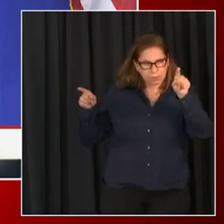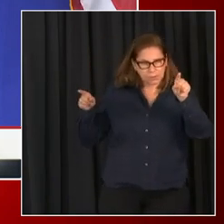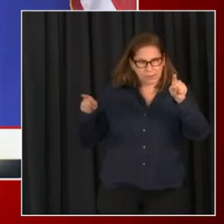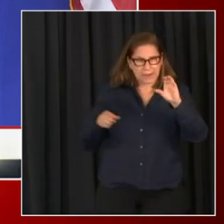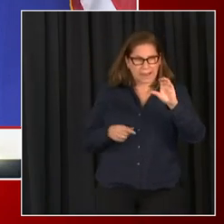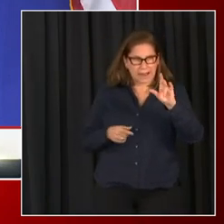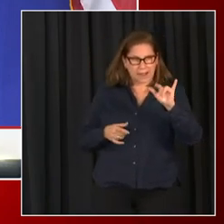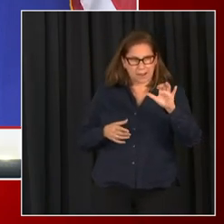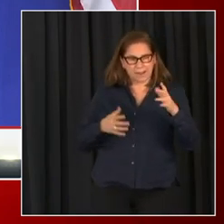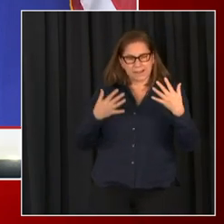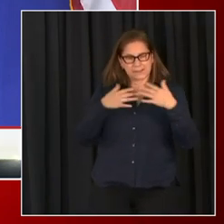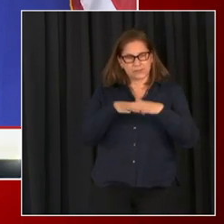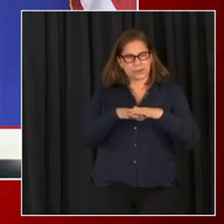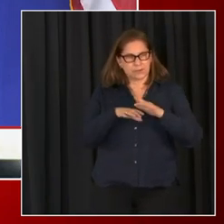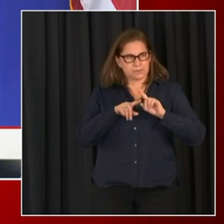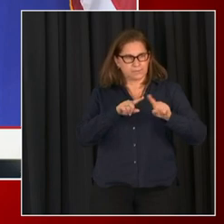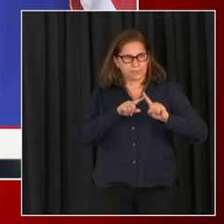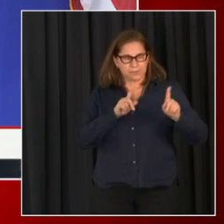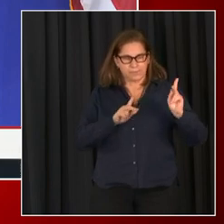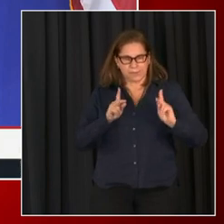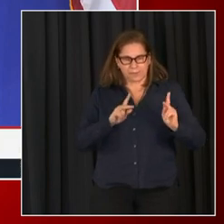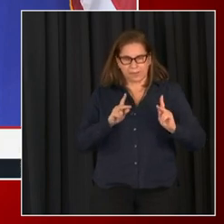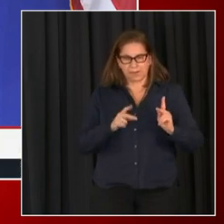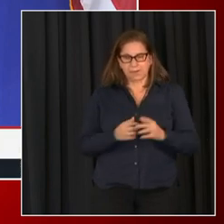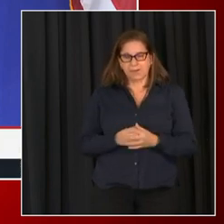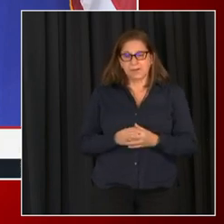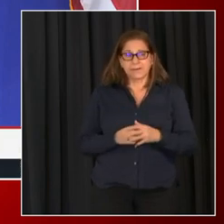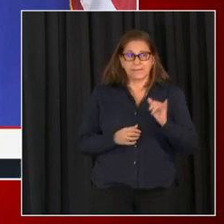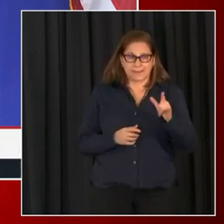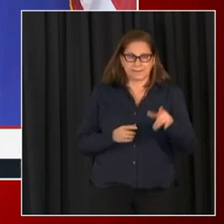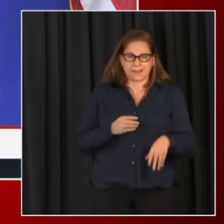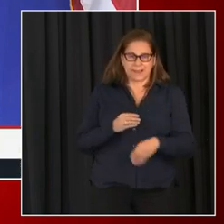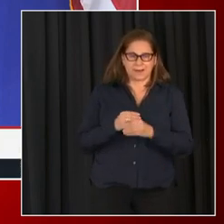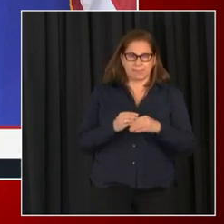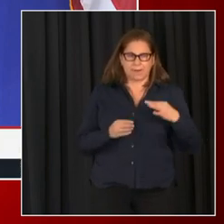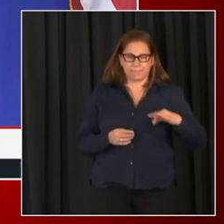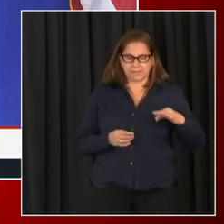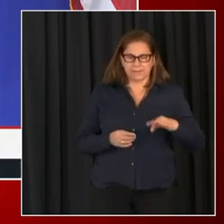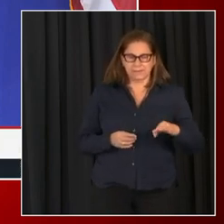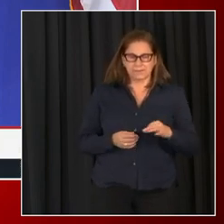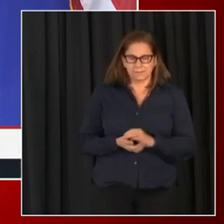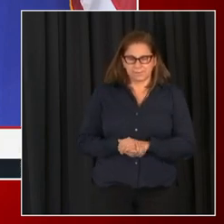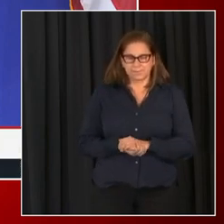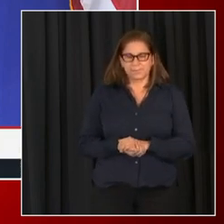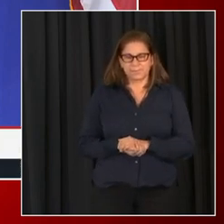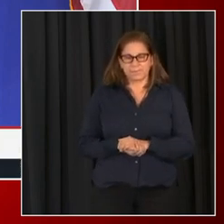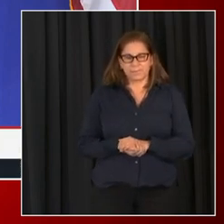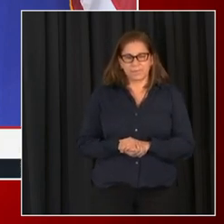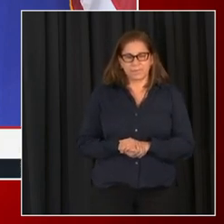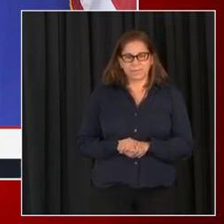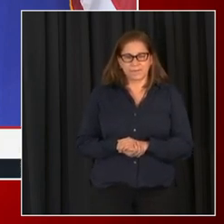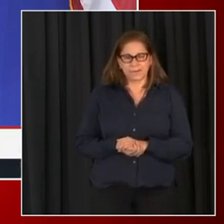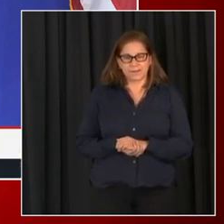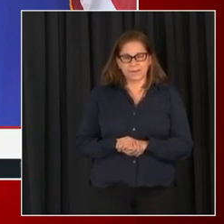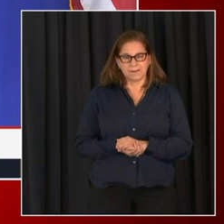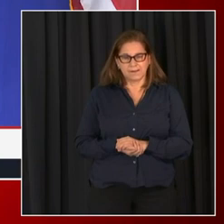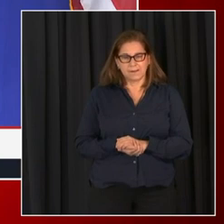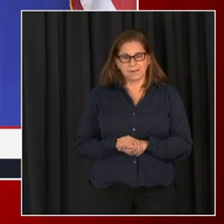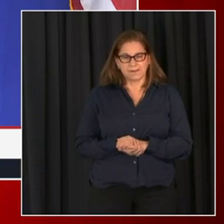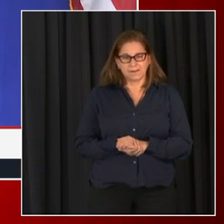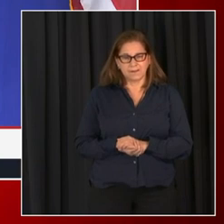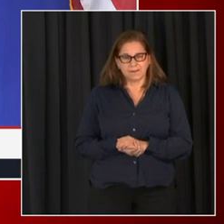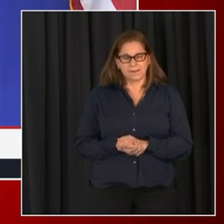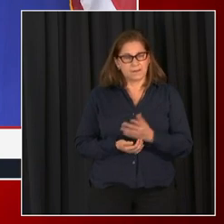these things, if we have to ensure that our residents can remain insured, keep that insurance level up at 97%